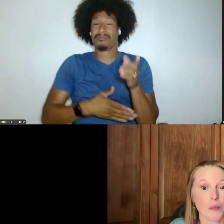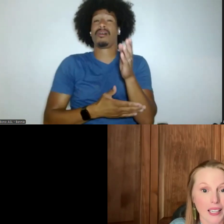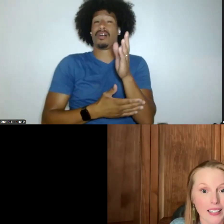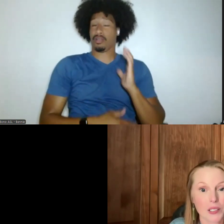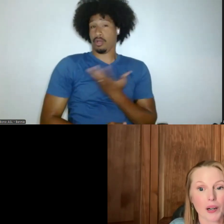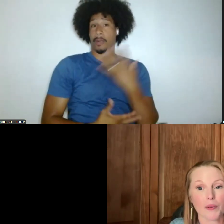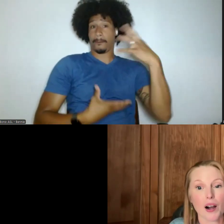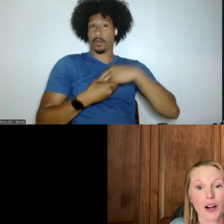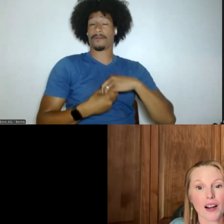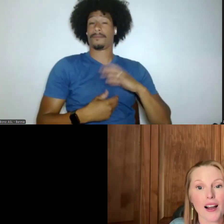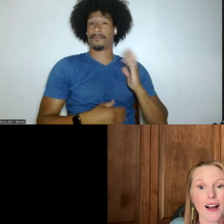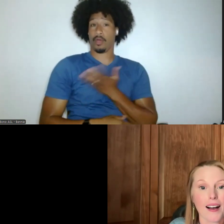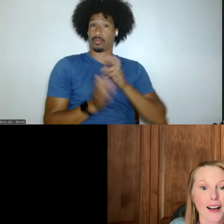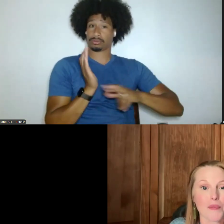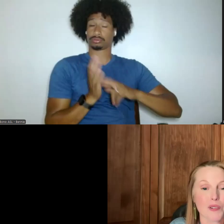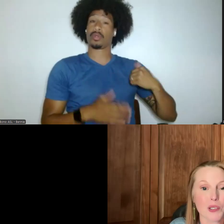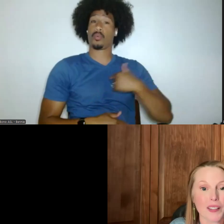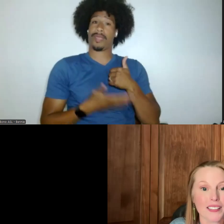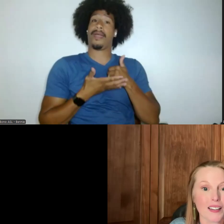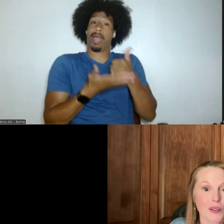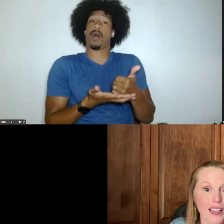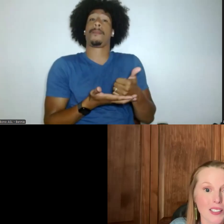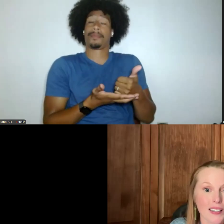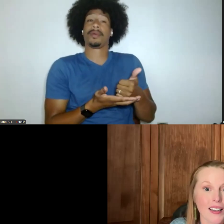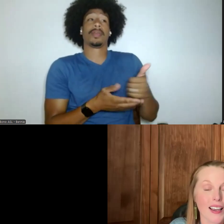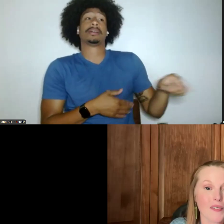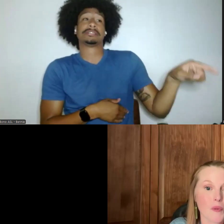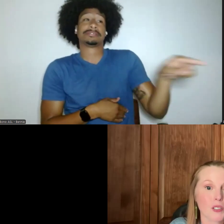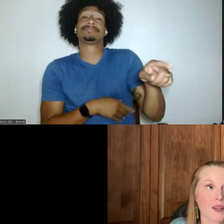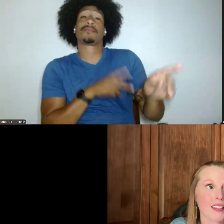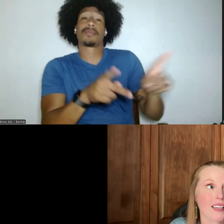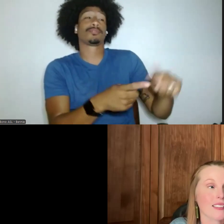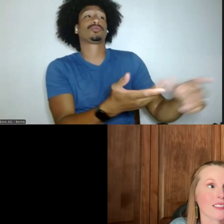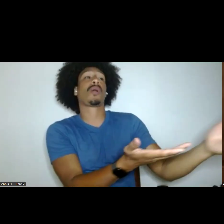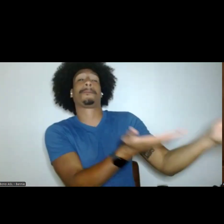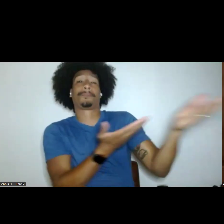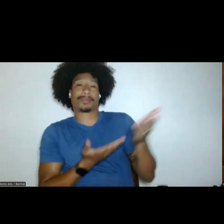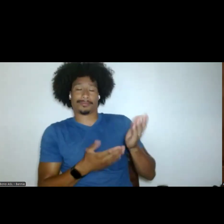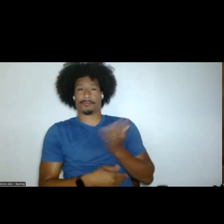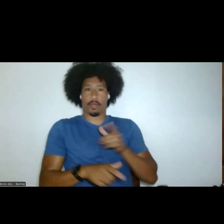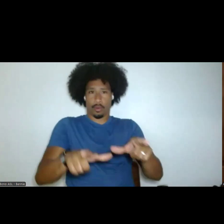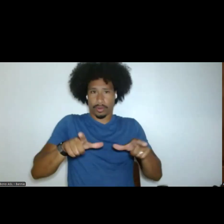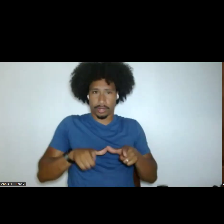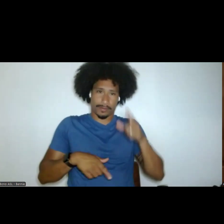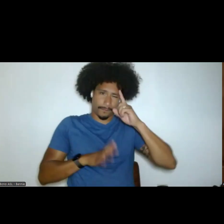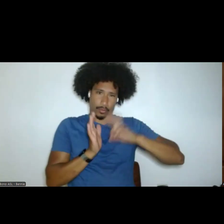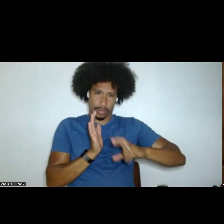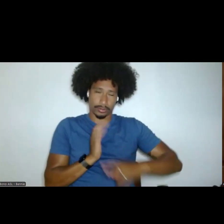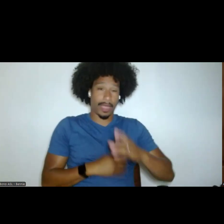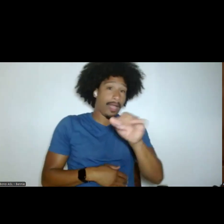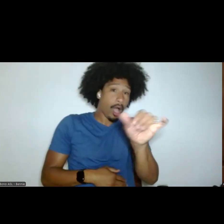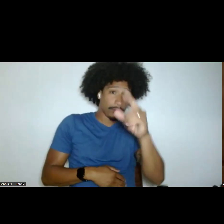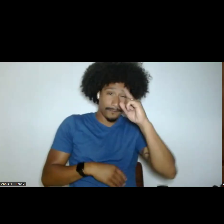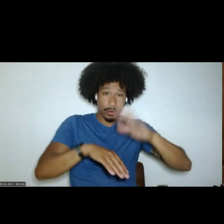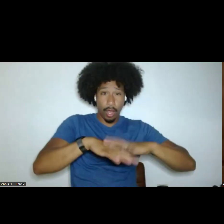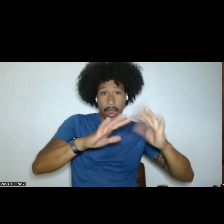need help getting to where we are, if we're doing this in a location. And even when we're doing things that are like online things, we'll bring people